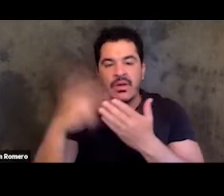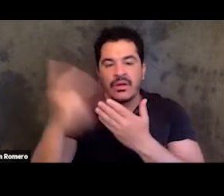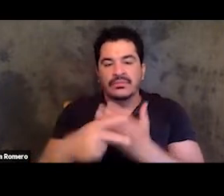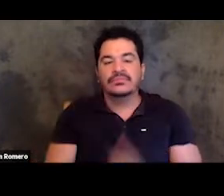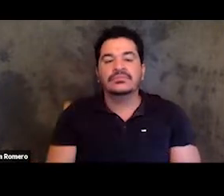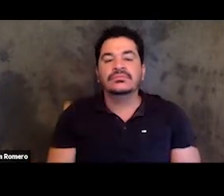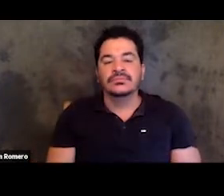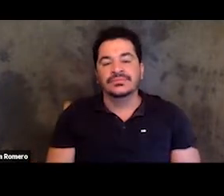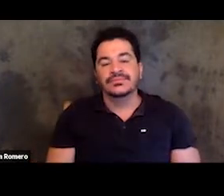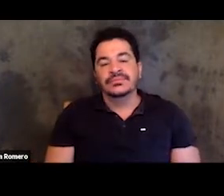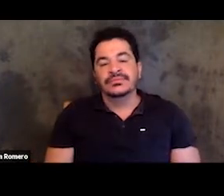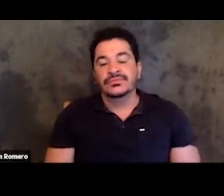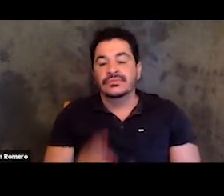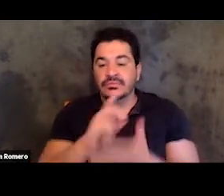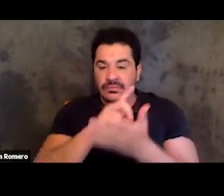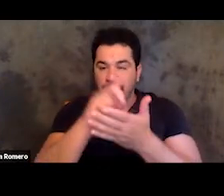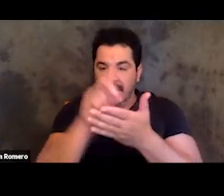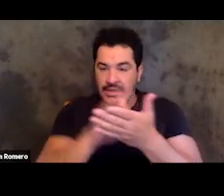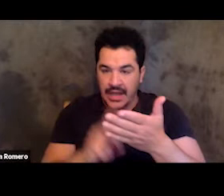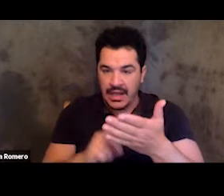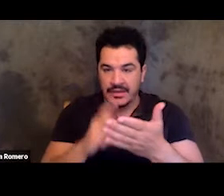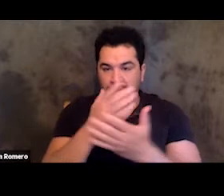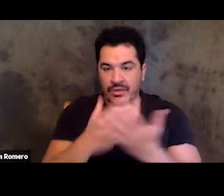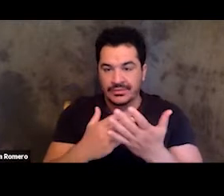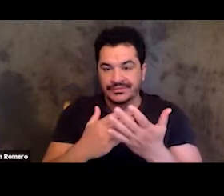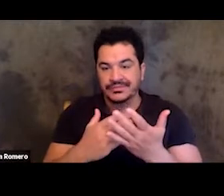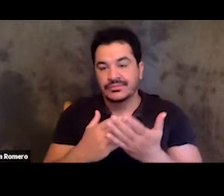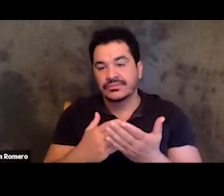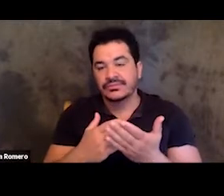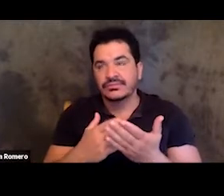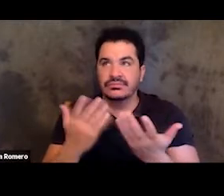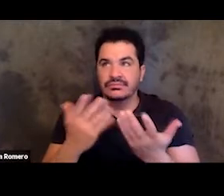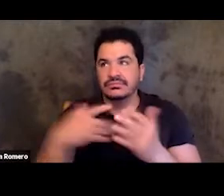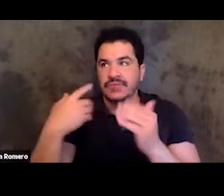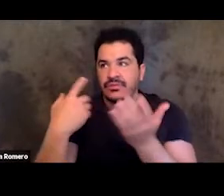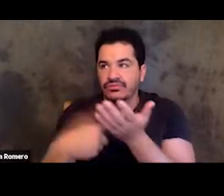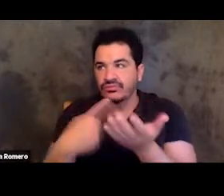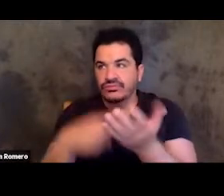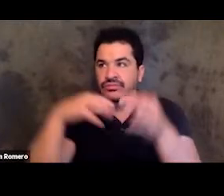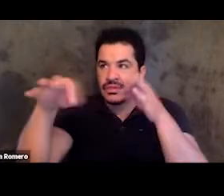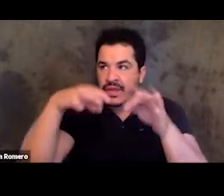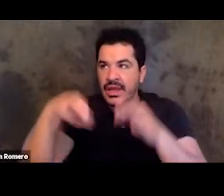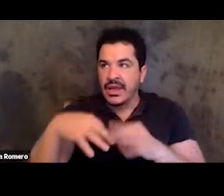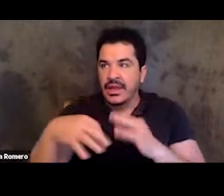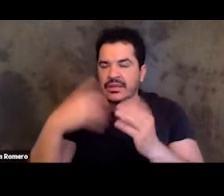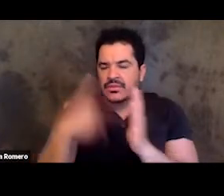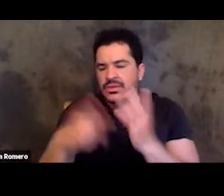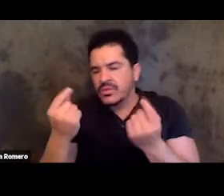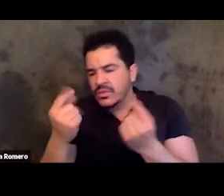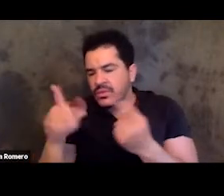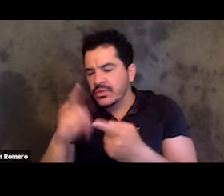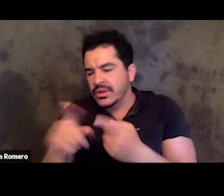portion of the toolkit provides, or it discusses, considerations when selecting